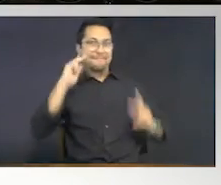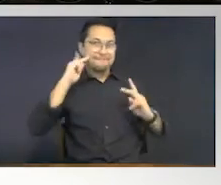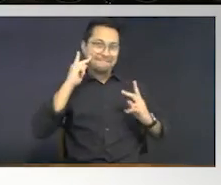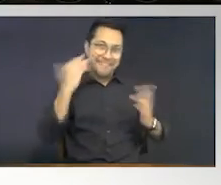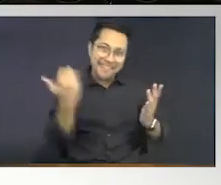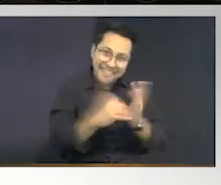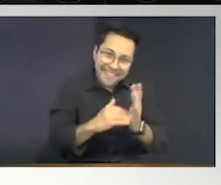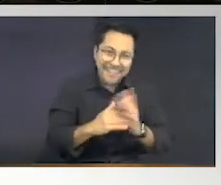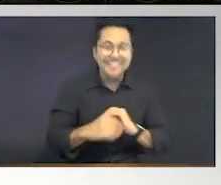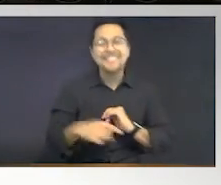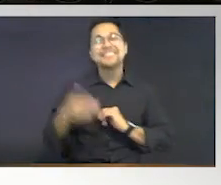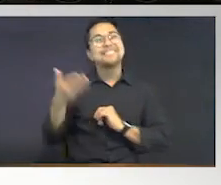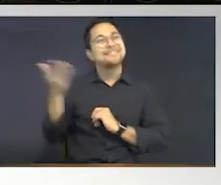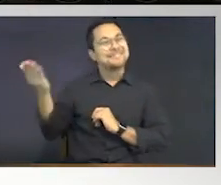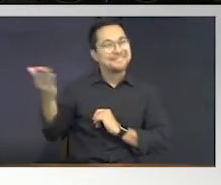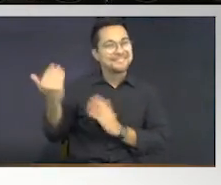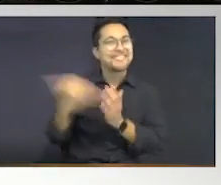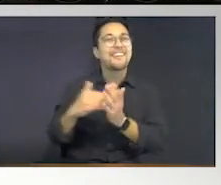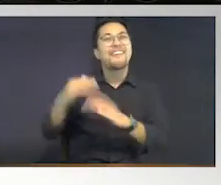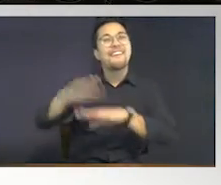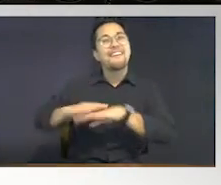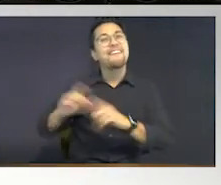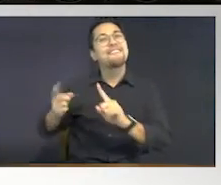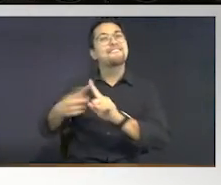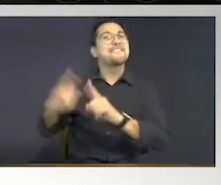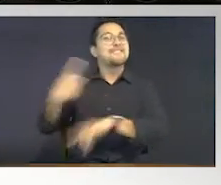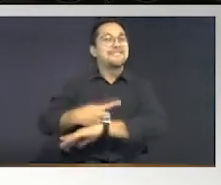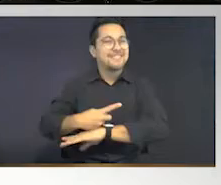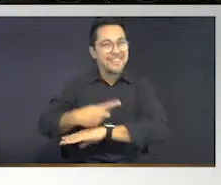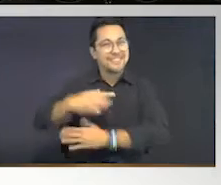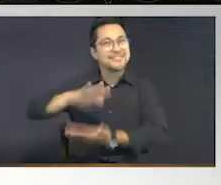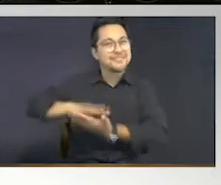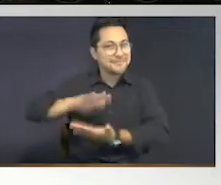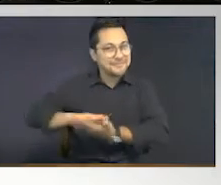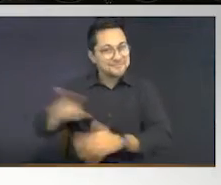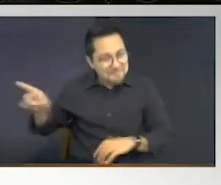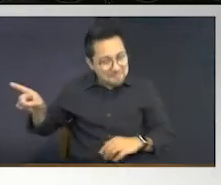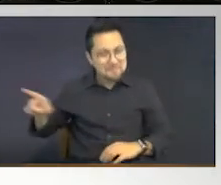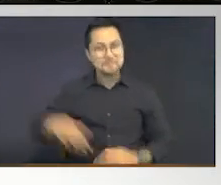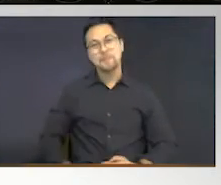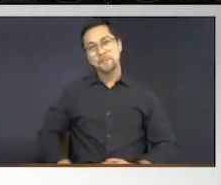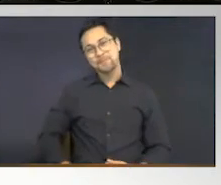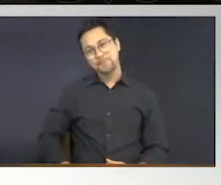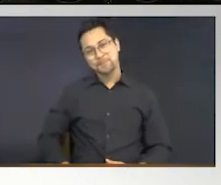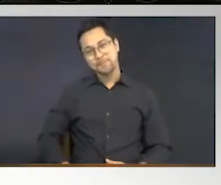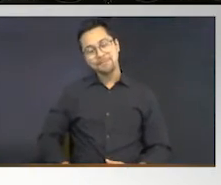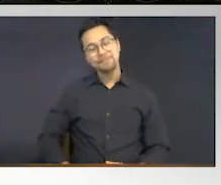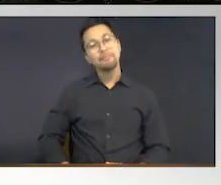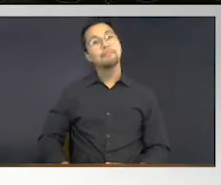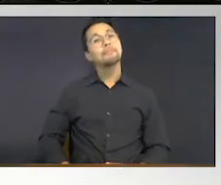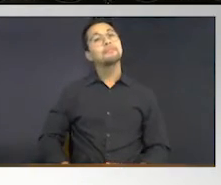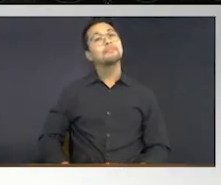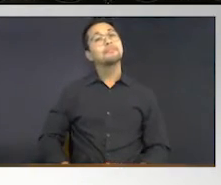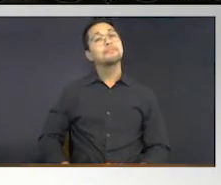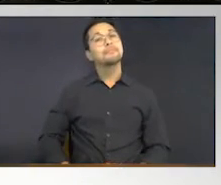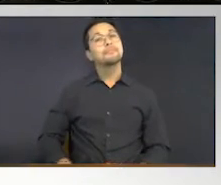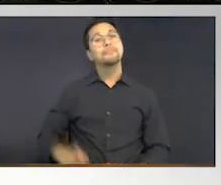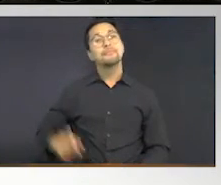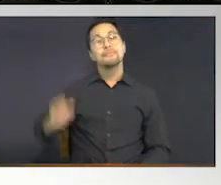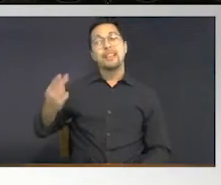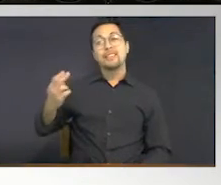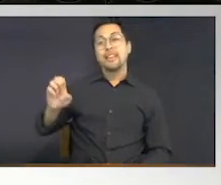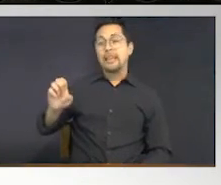actually on his first day of school. You dancing? Show mommy how to dance.